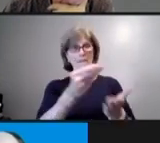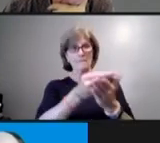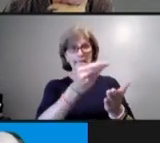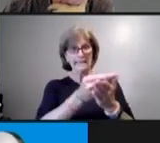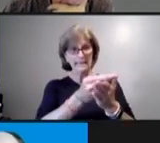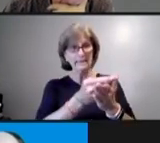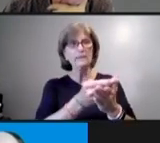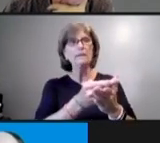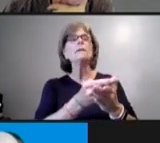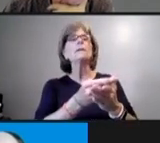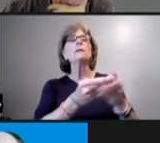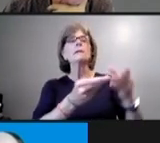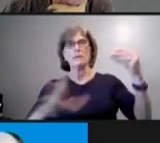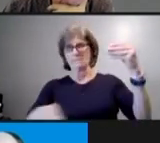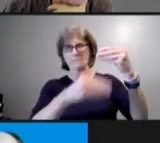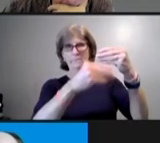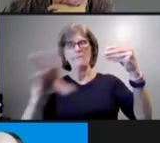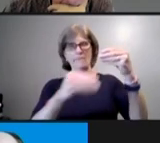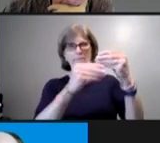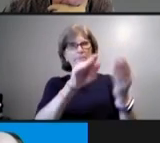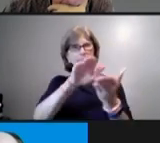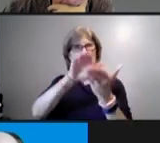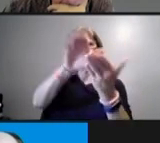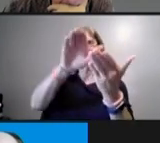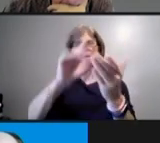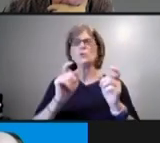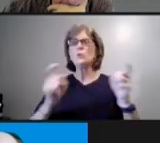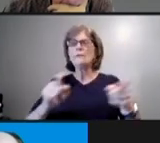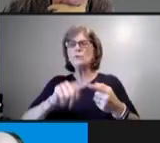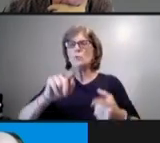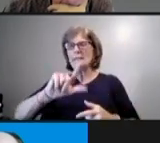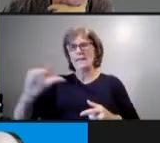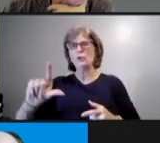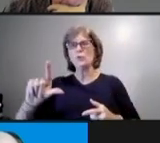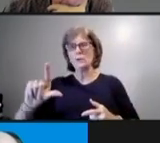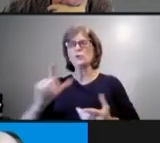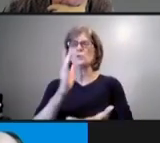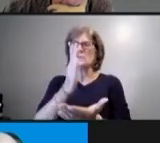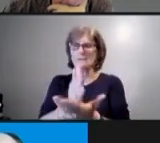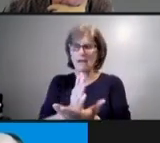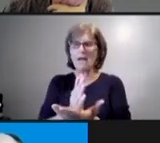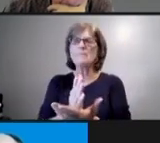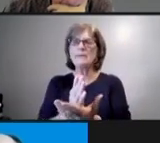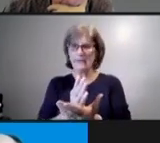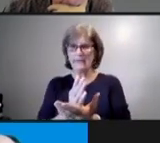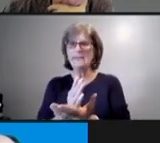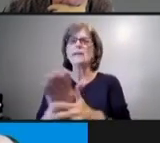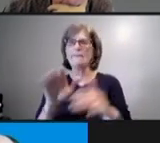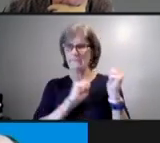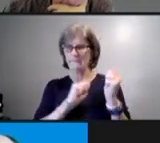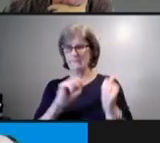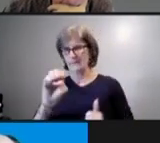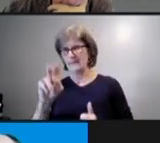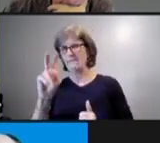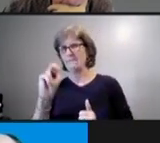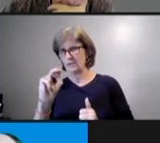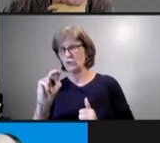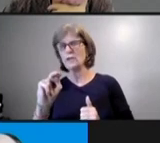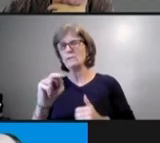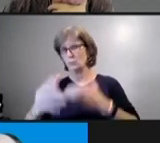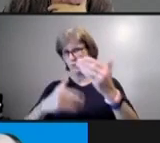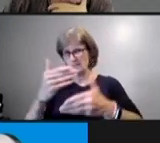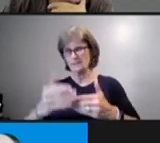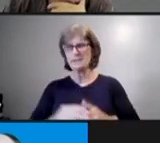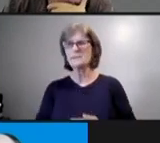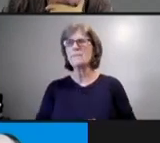evictions. So in working with folks, we have built trust with people in the community who